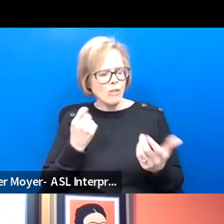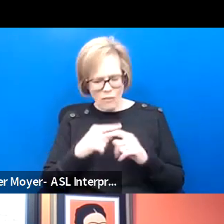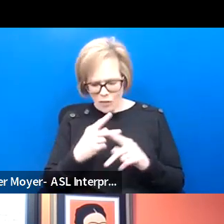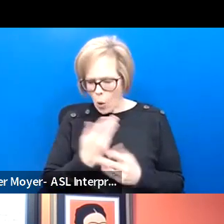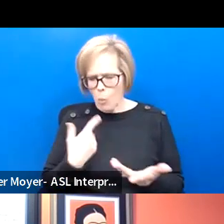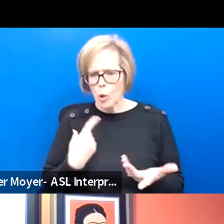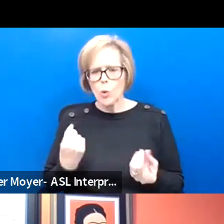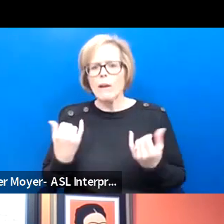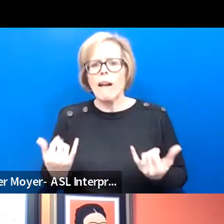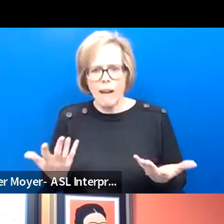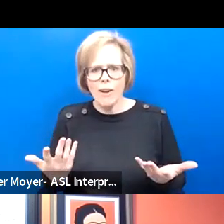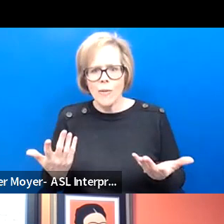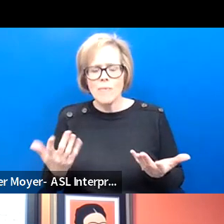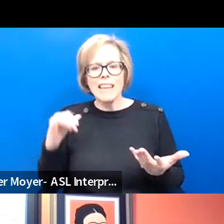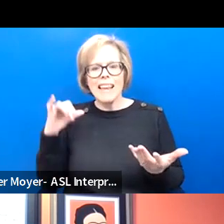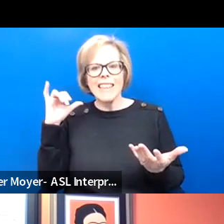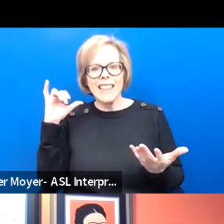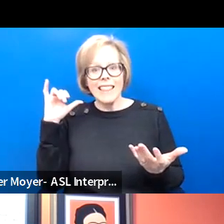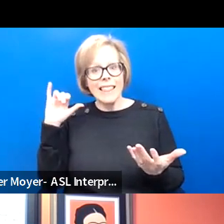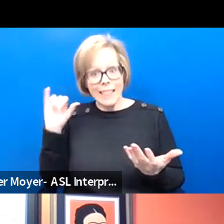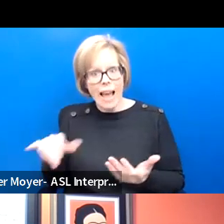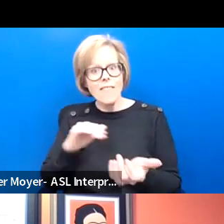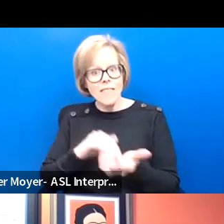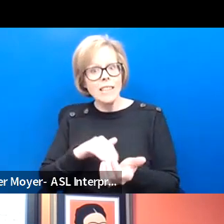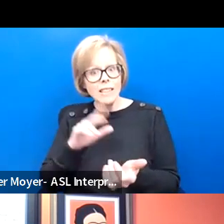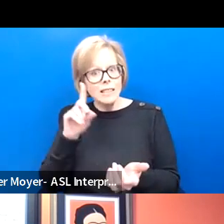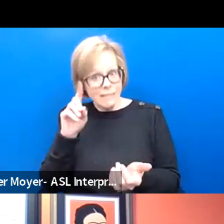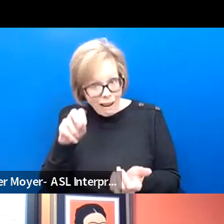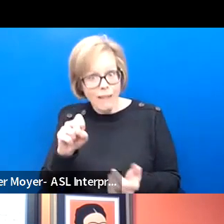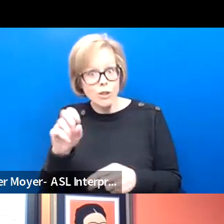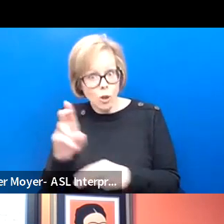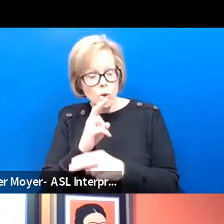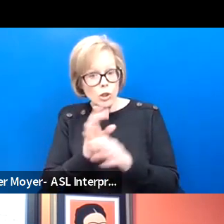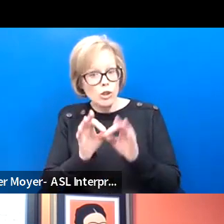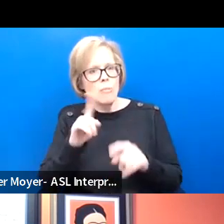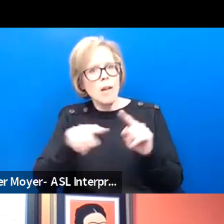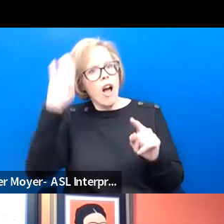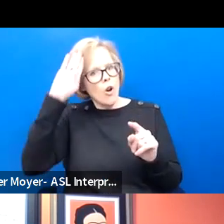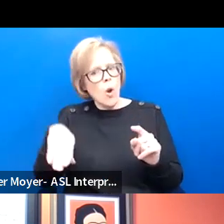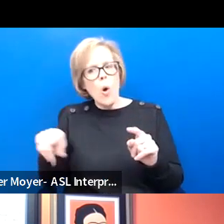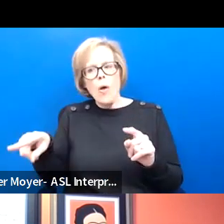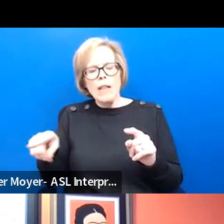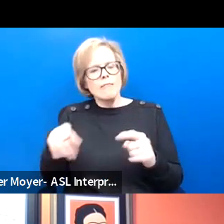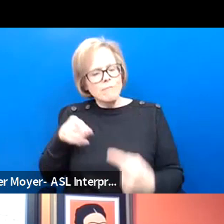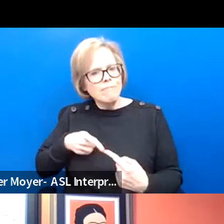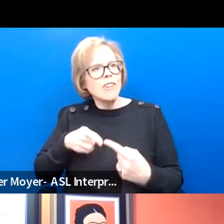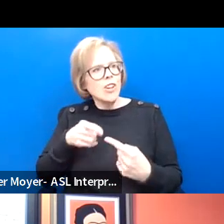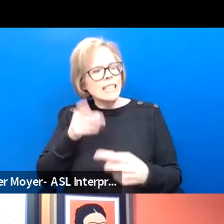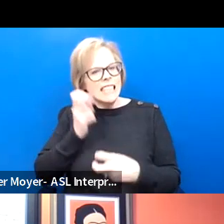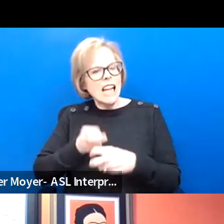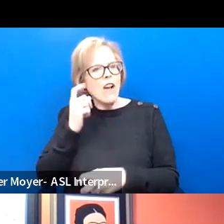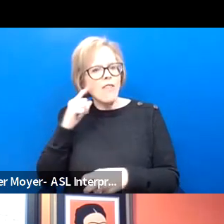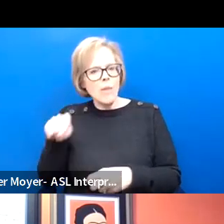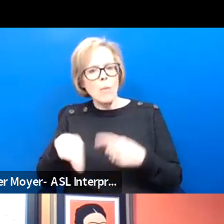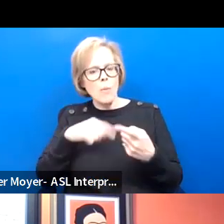now? That physician does use an interpreter, but I know it's very difficult for them when they know